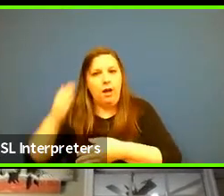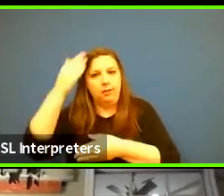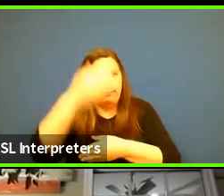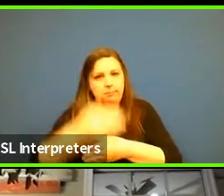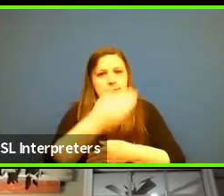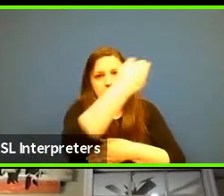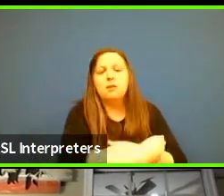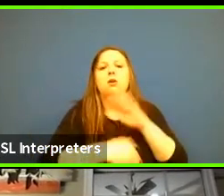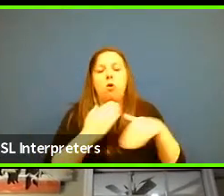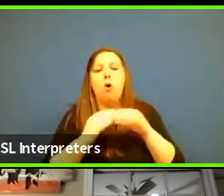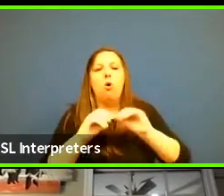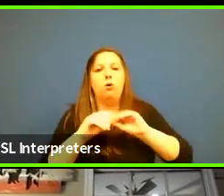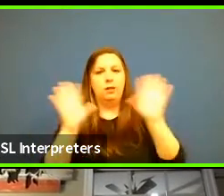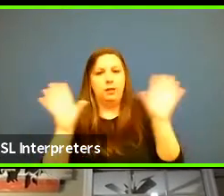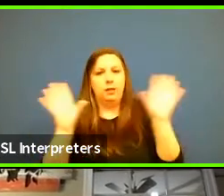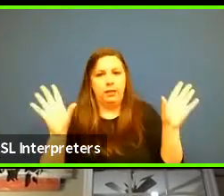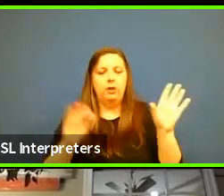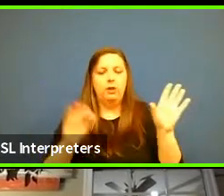Farrell.